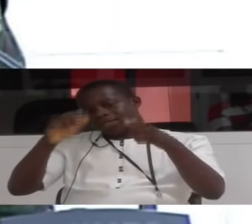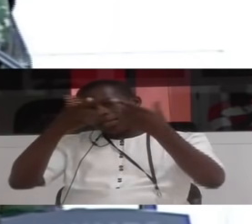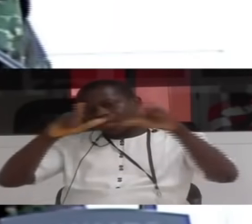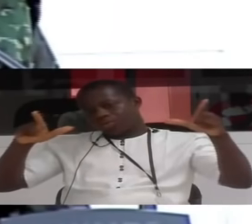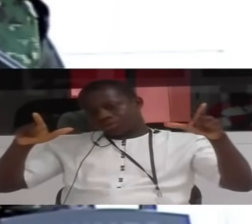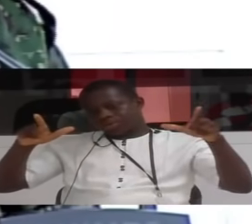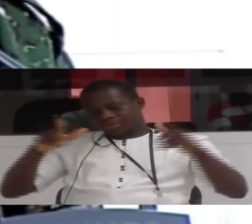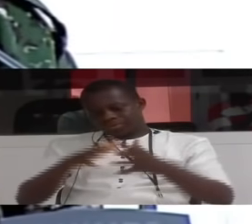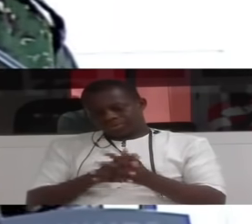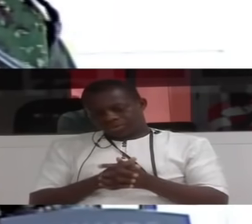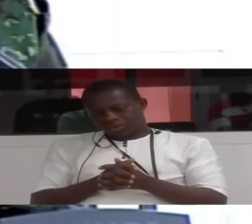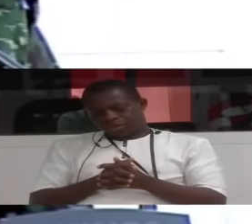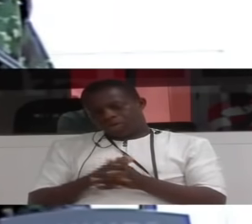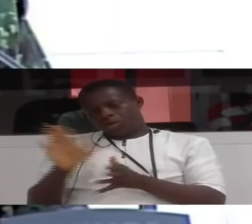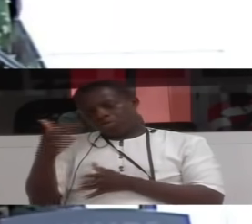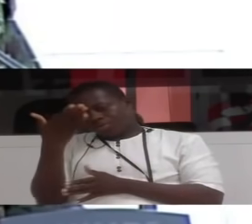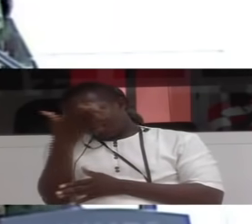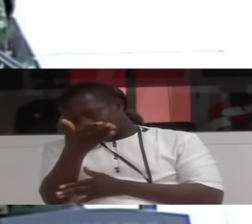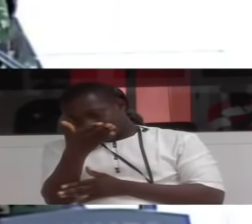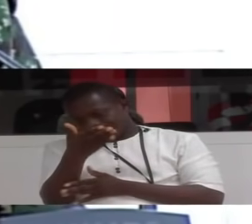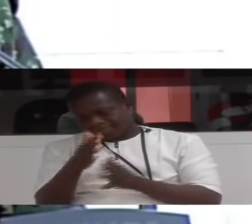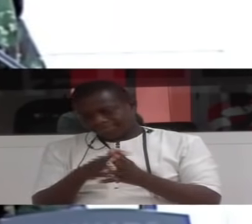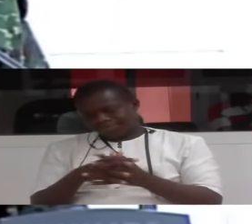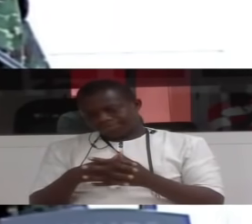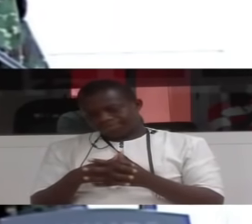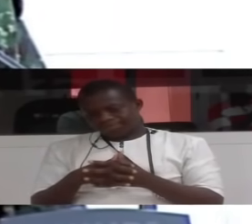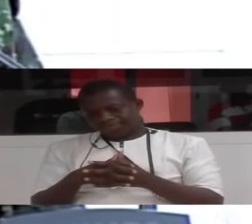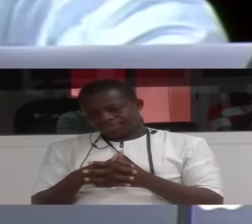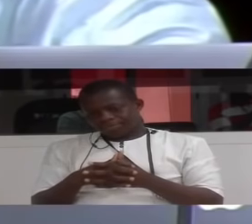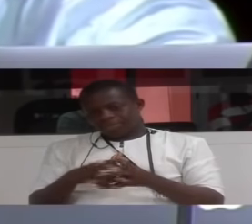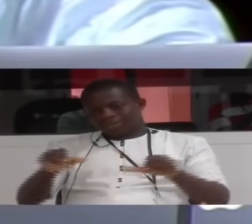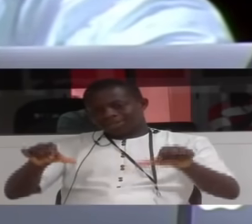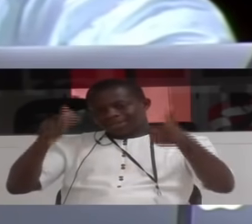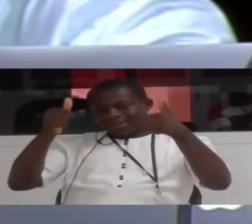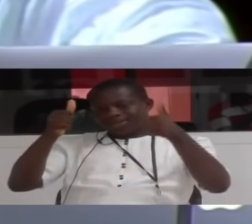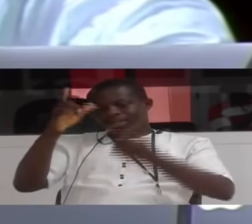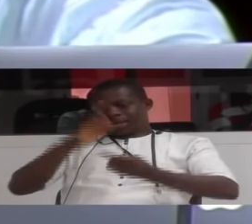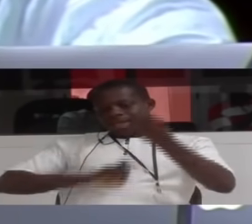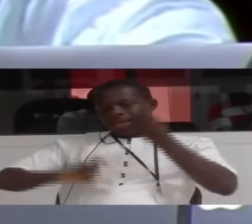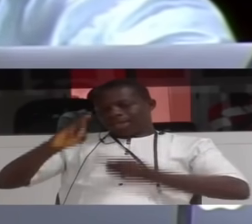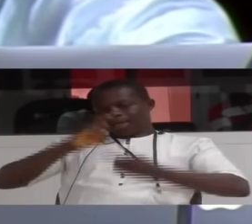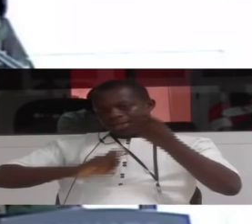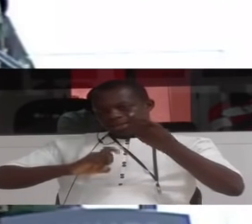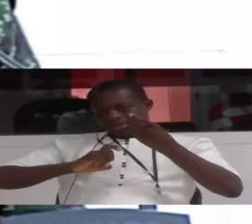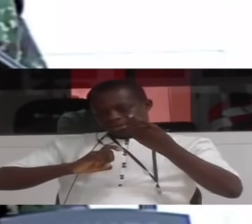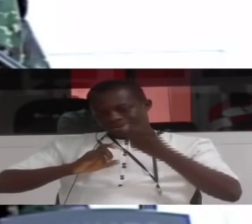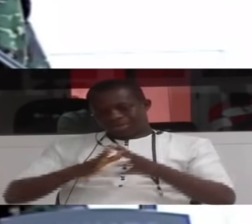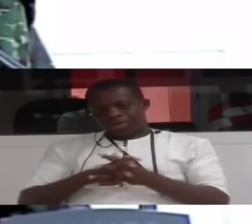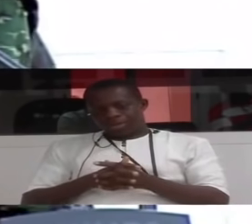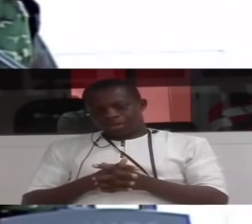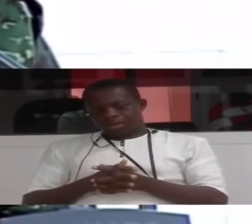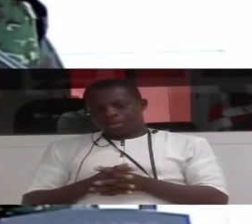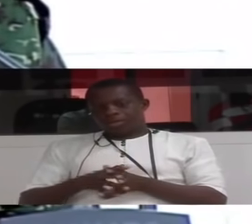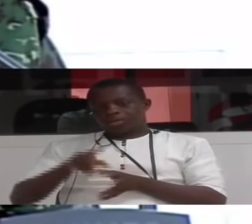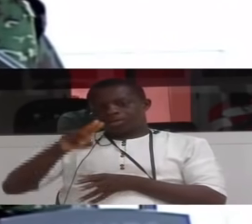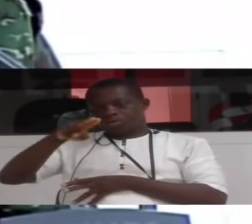kari. Taje. Go there. Could you start it, please? Akoya follow kuke. Nuwa